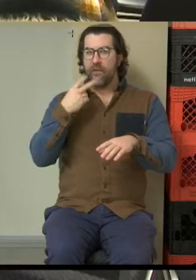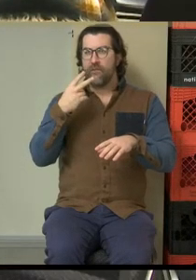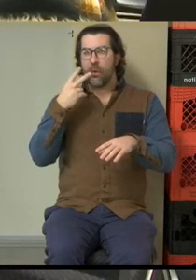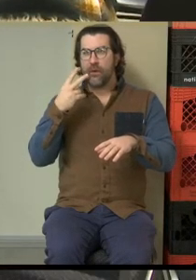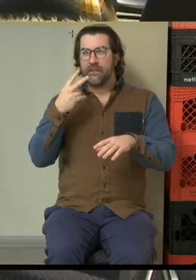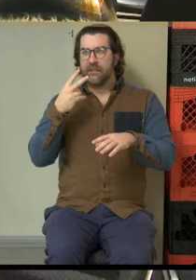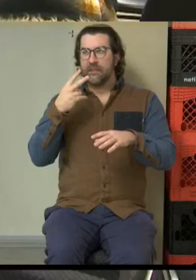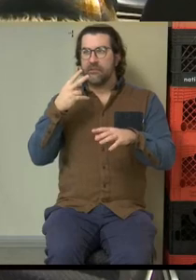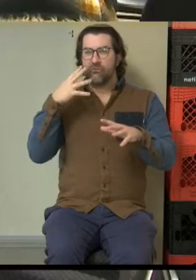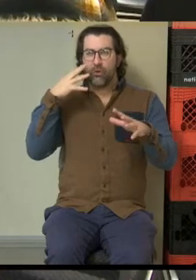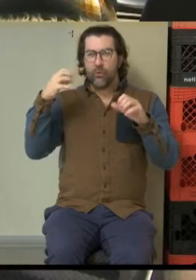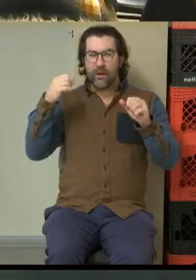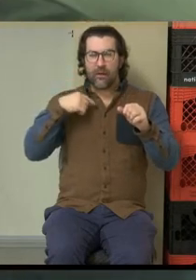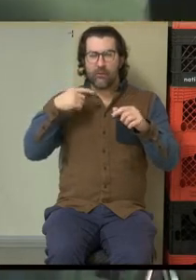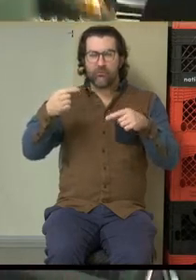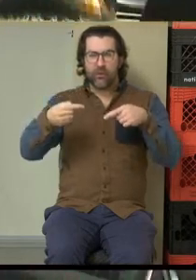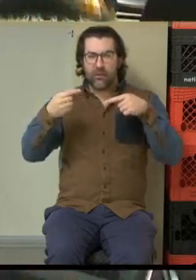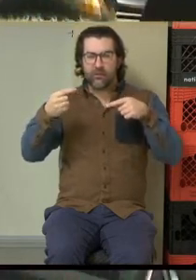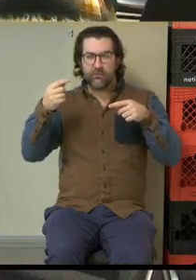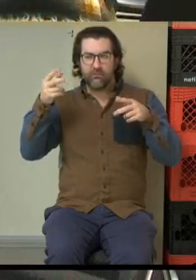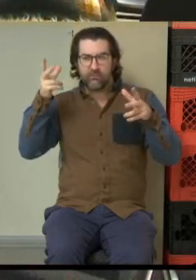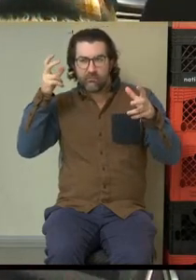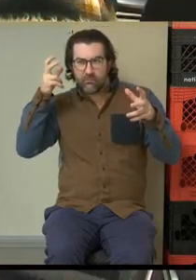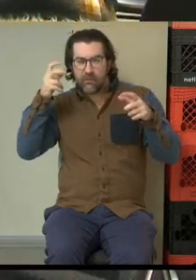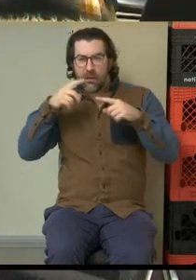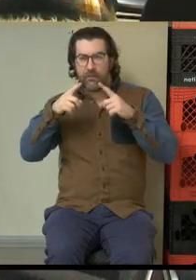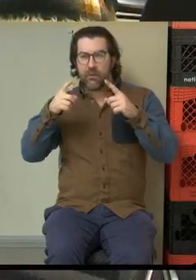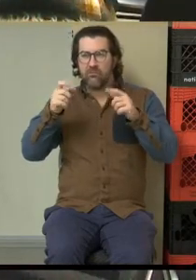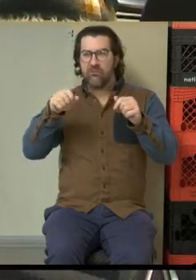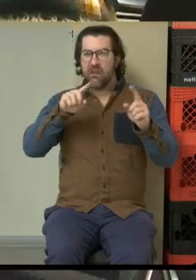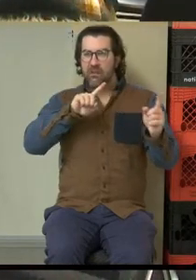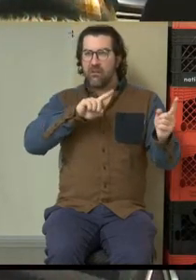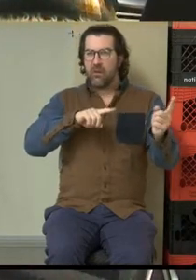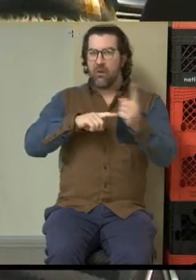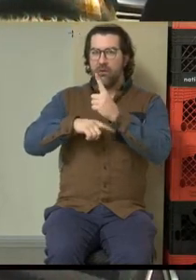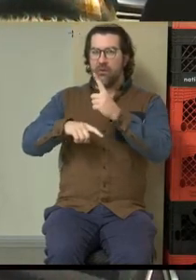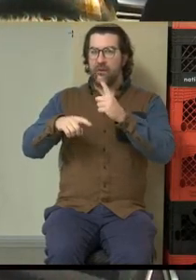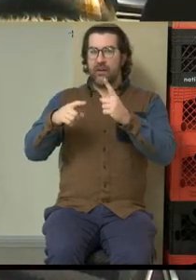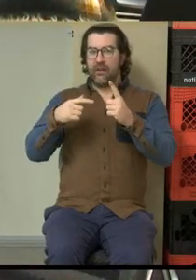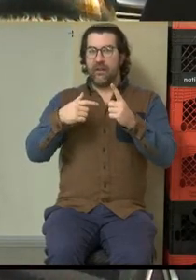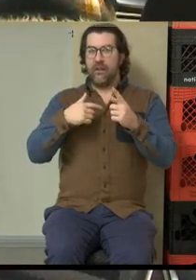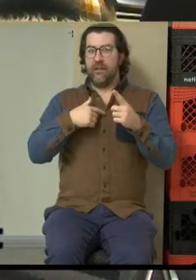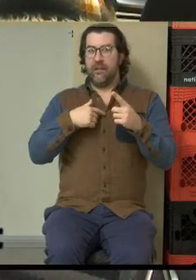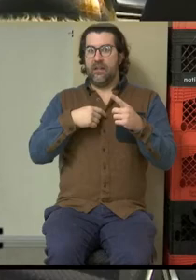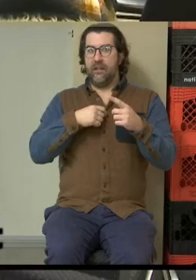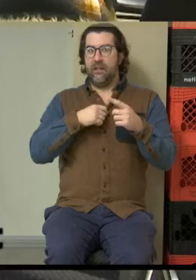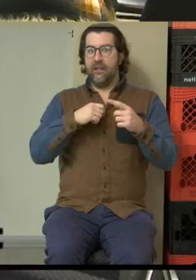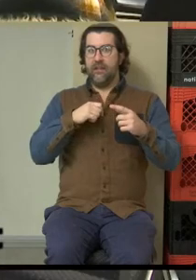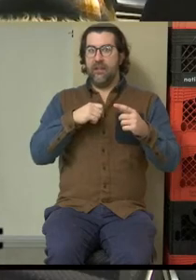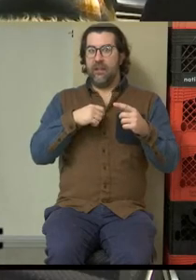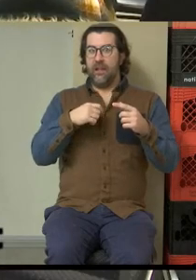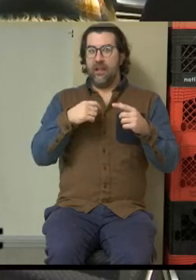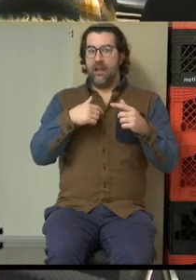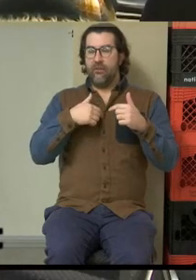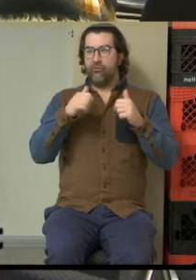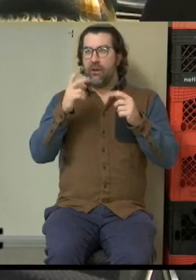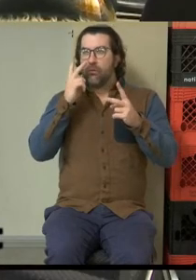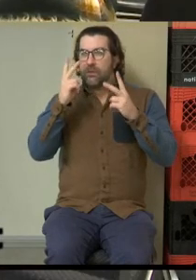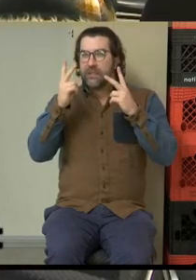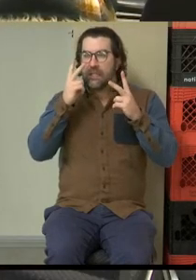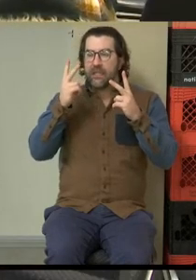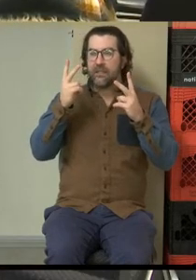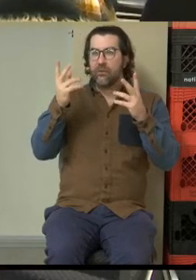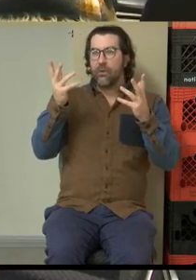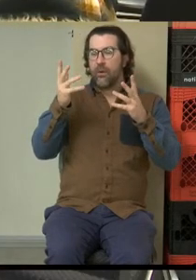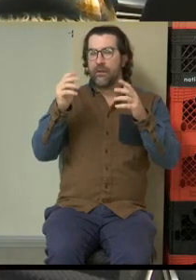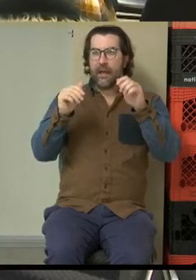little more, I probably would struggle to see. But I could probably go out there and see. So I really can't. I was trying to see what was 5,